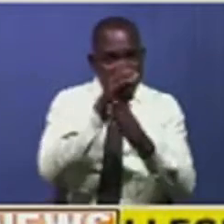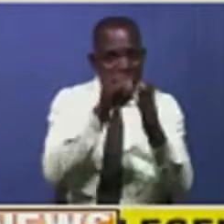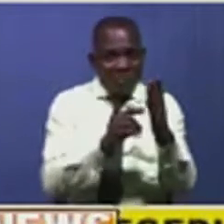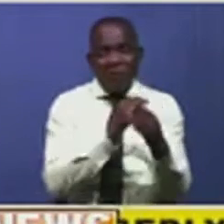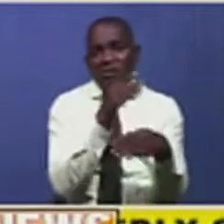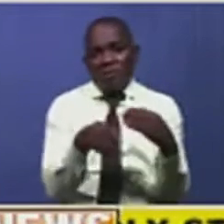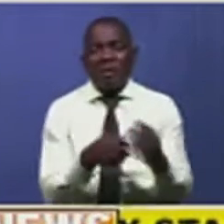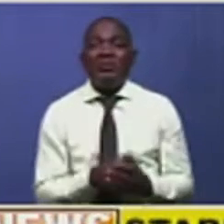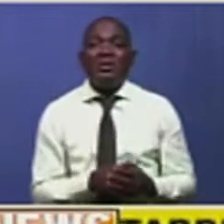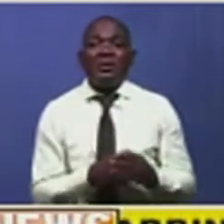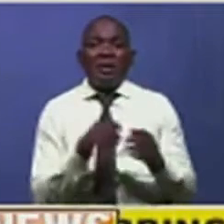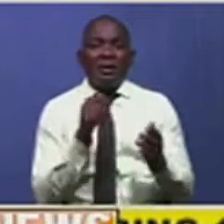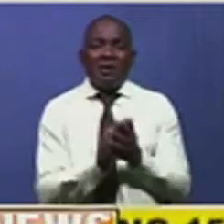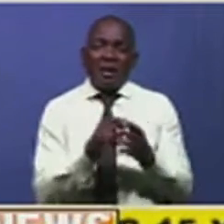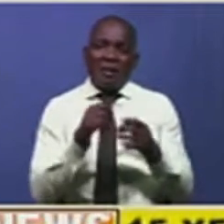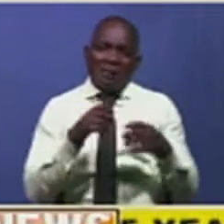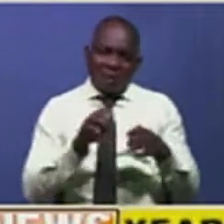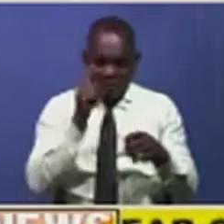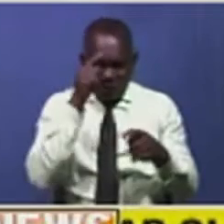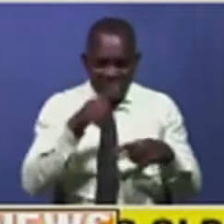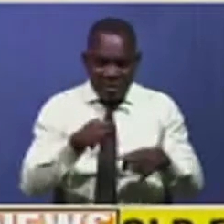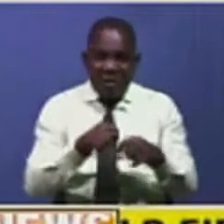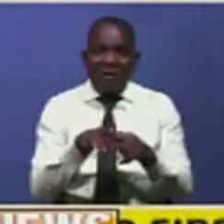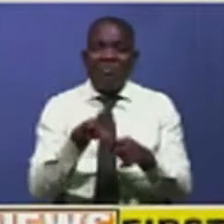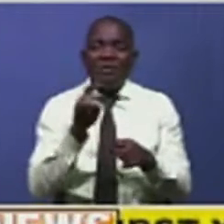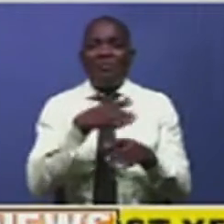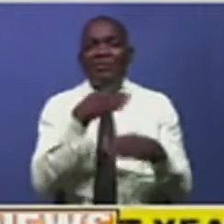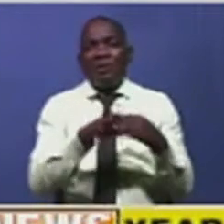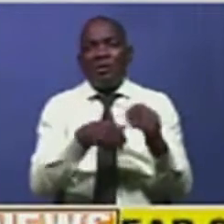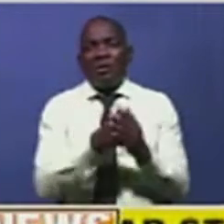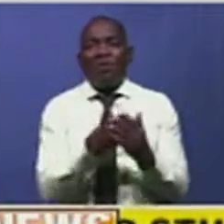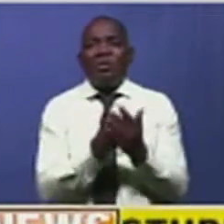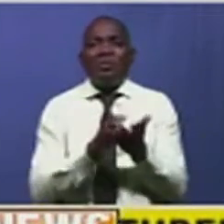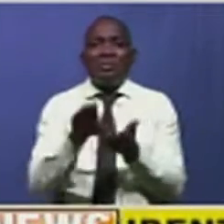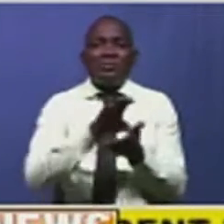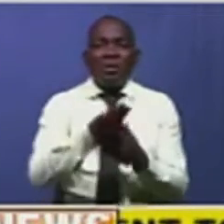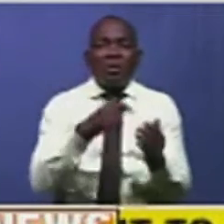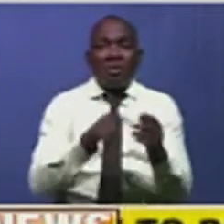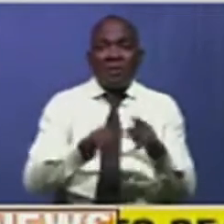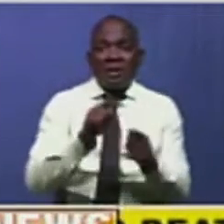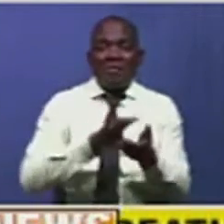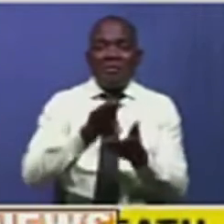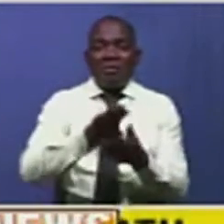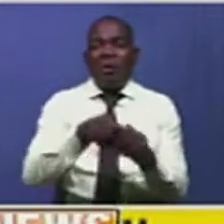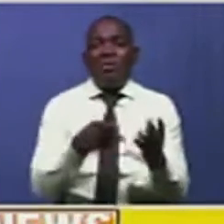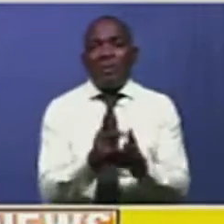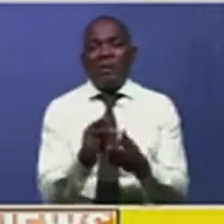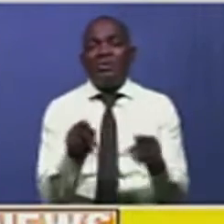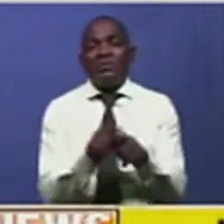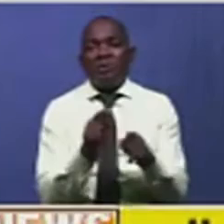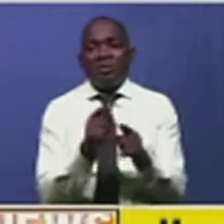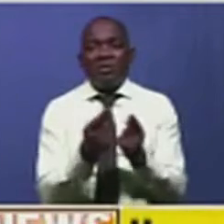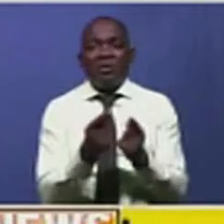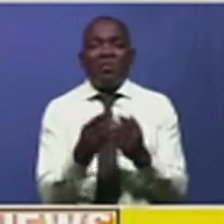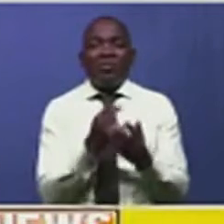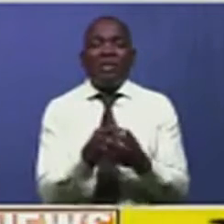have been completed, whilst efforts are underway to finalize all compensation and settlement issues in addition to